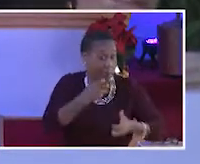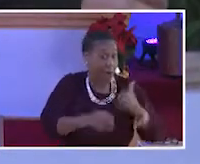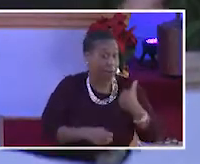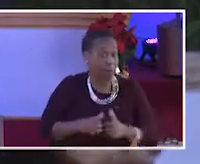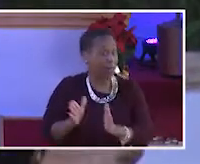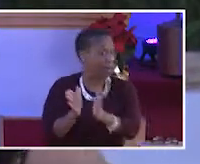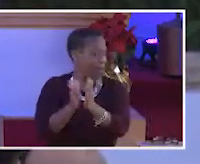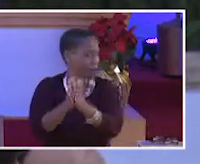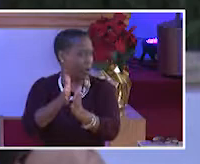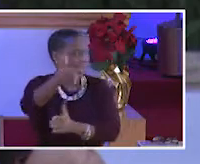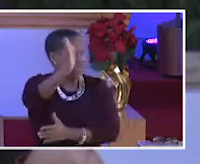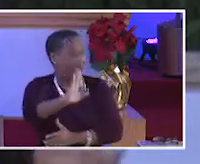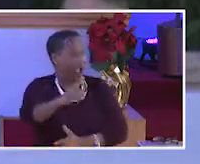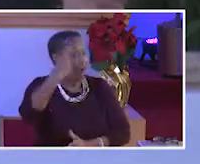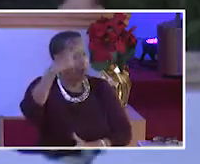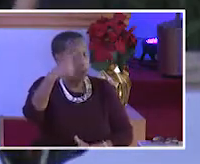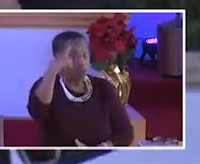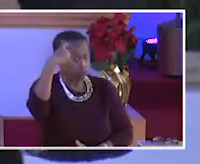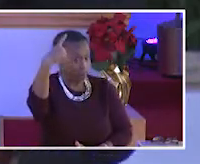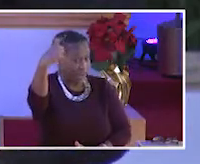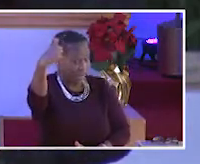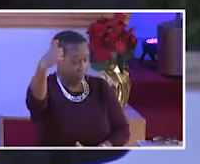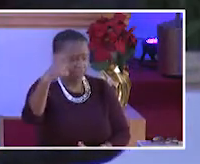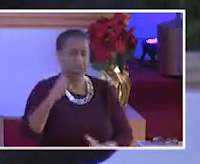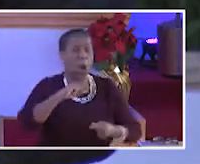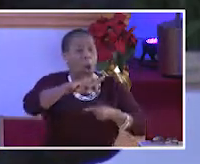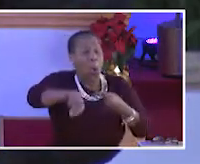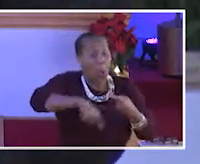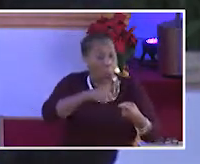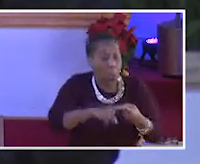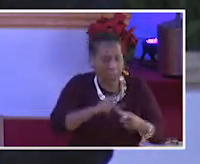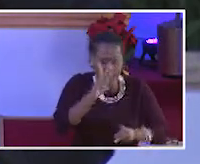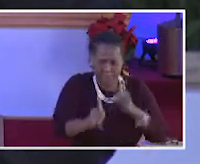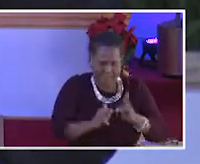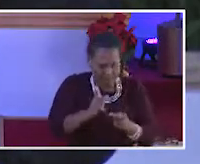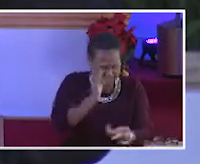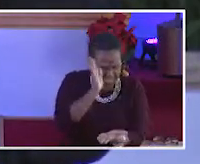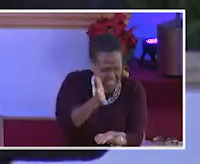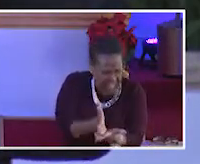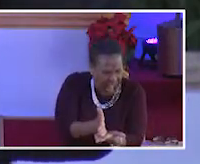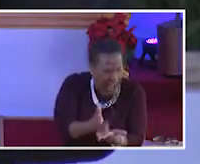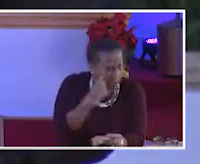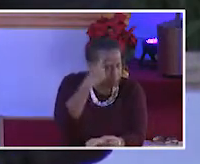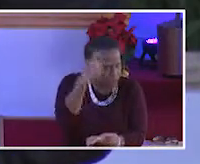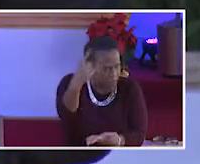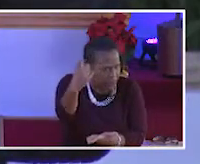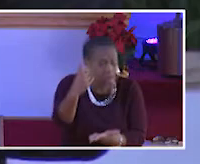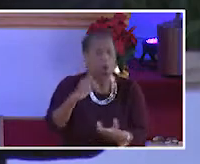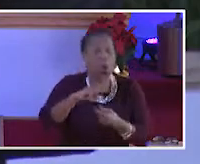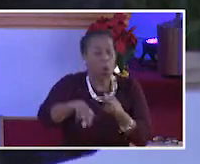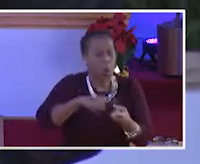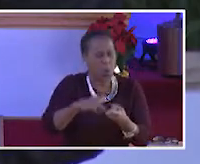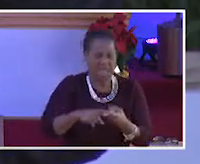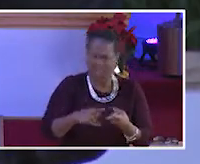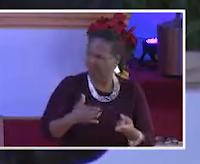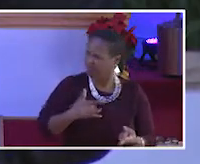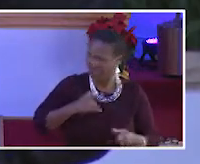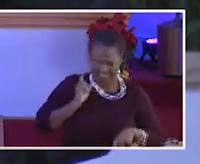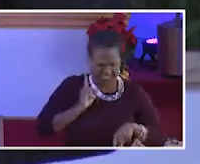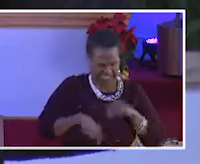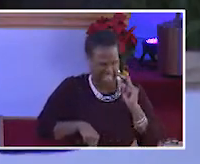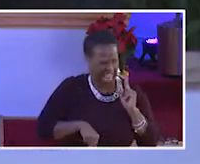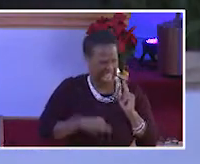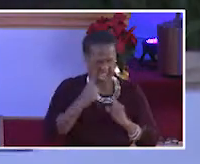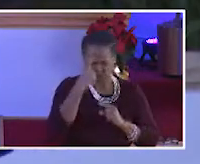God for dreams. And whenever people cease to dream, when we lose our capacity to